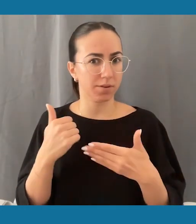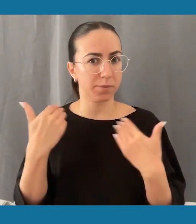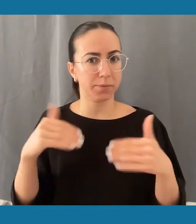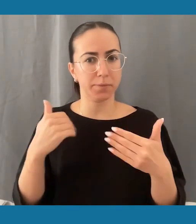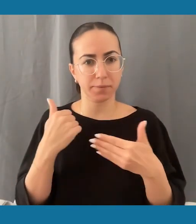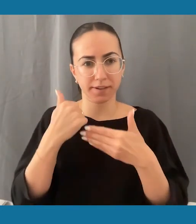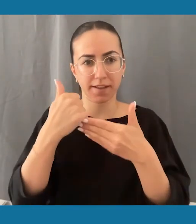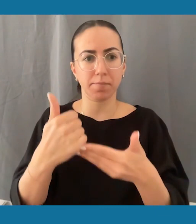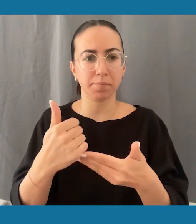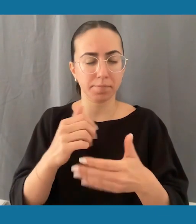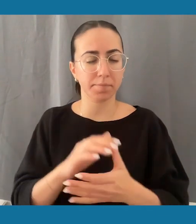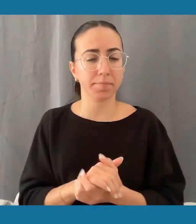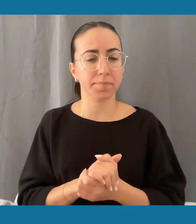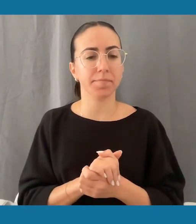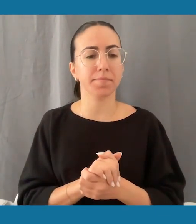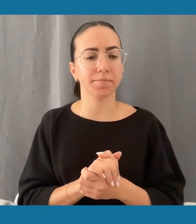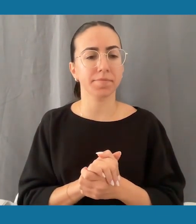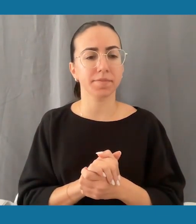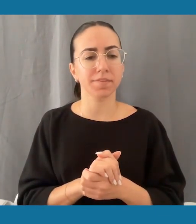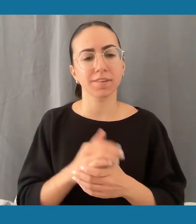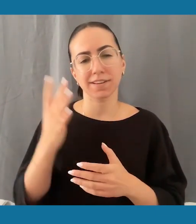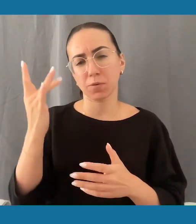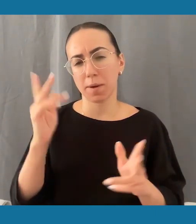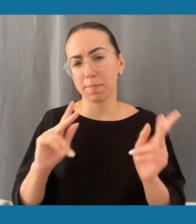have an ABLE account for sure.